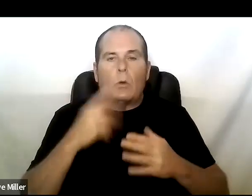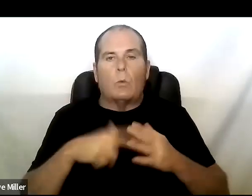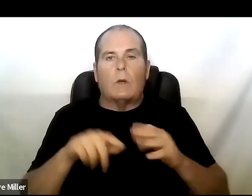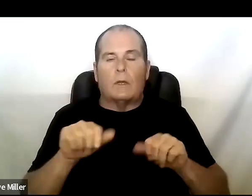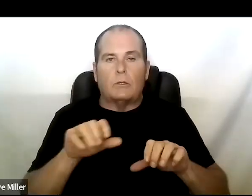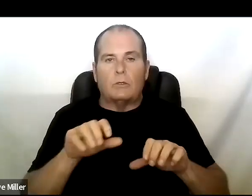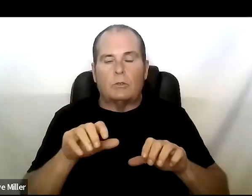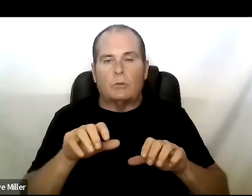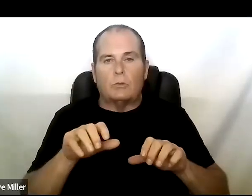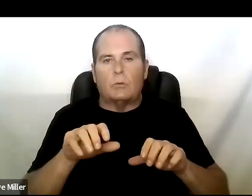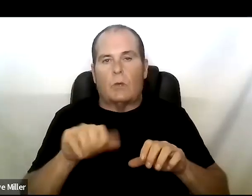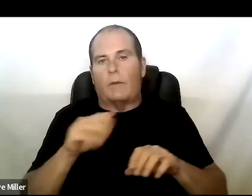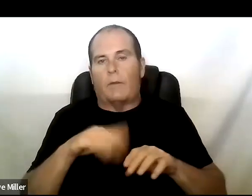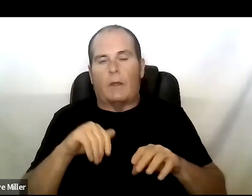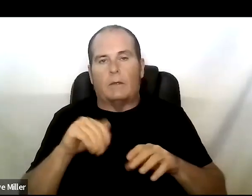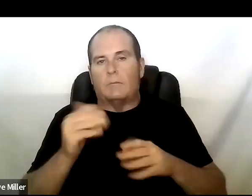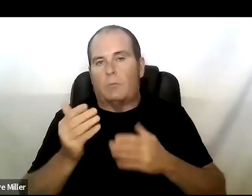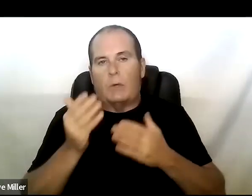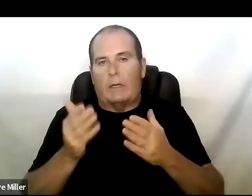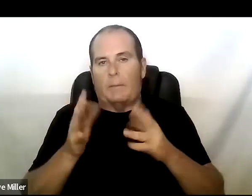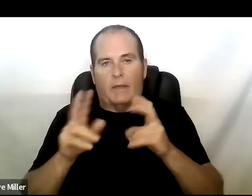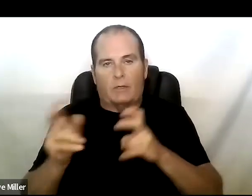up these issues.